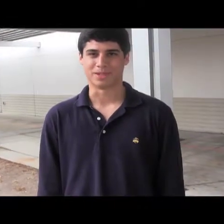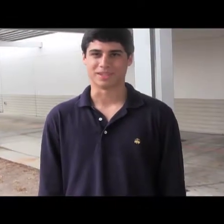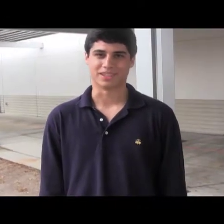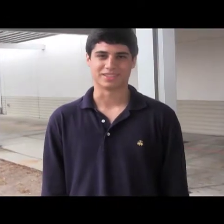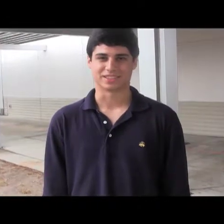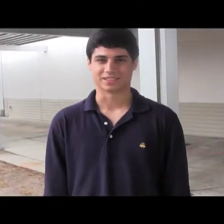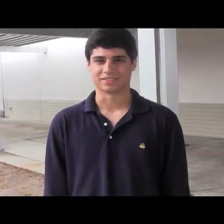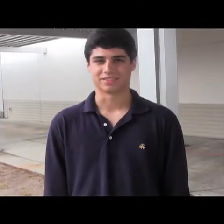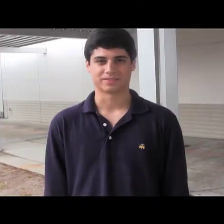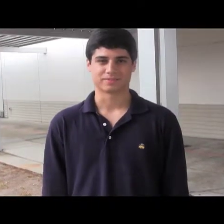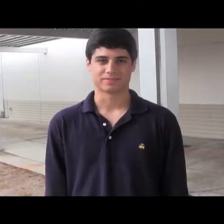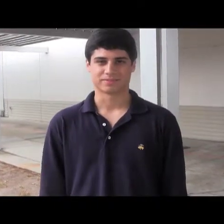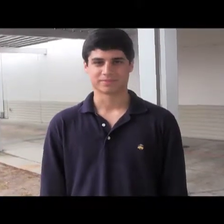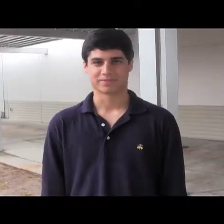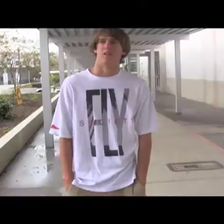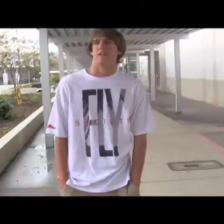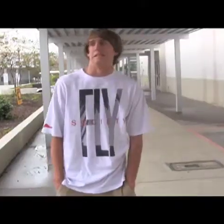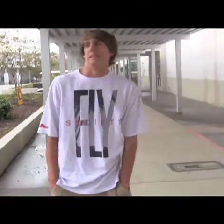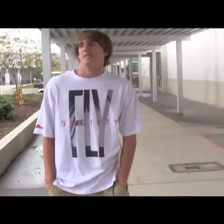Be a good citizen